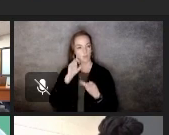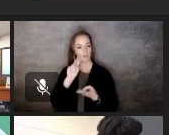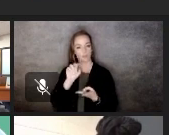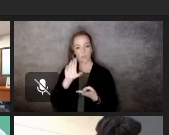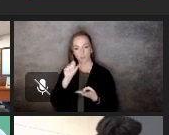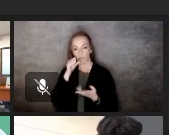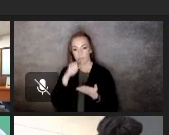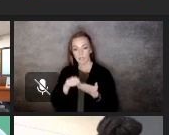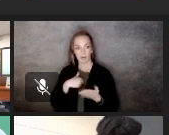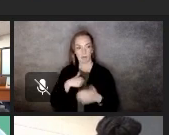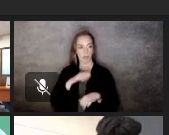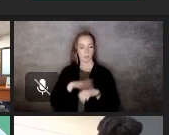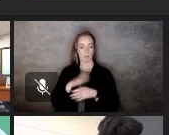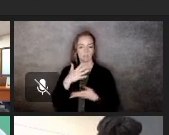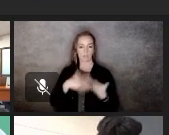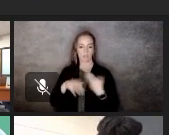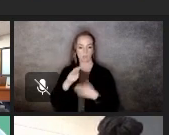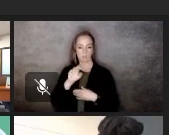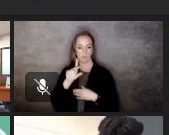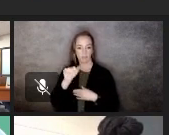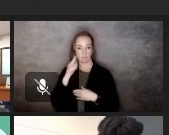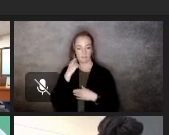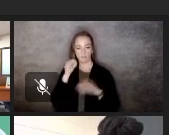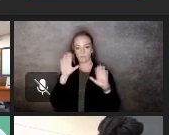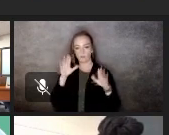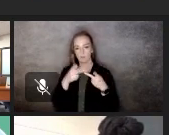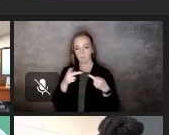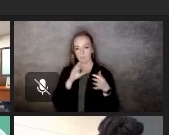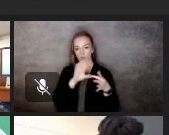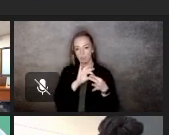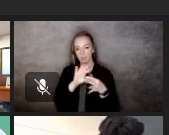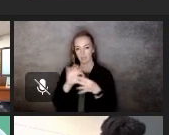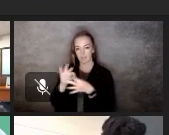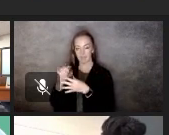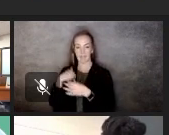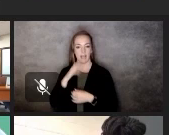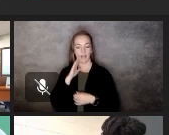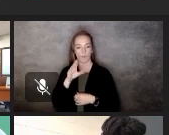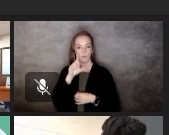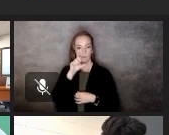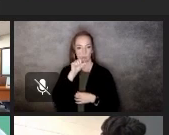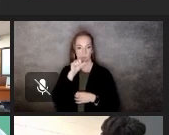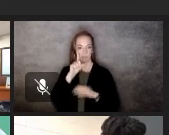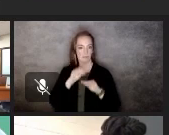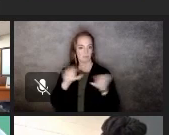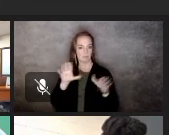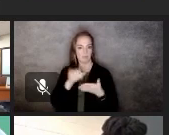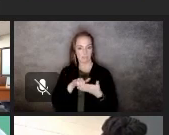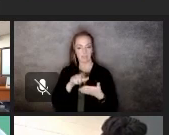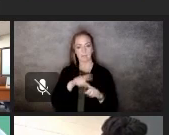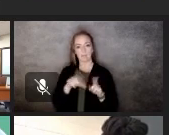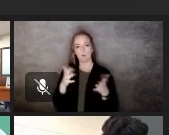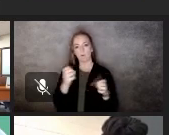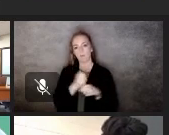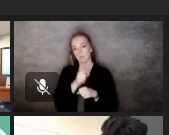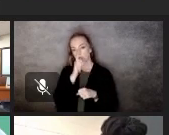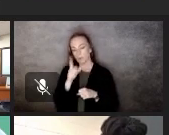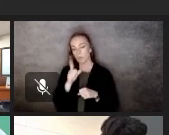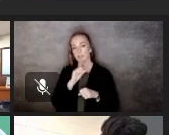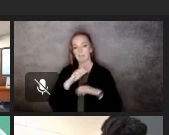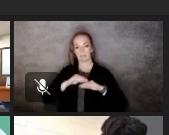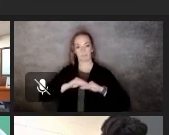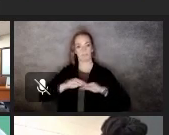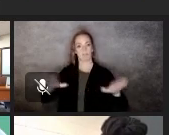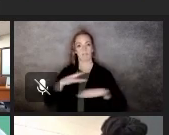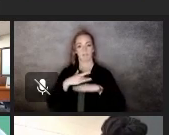because, that's a great place to connect. So I'll be tweeting about it. So we're going to make sure that it is out and available. I'll probably